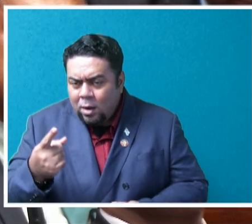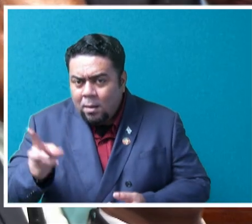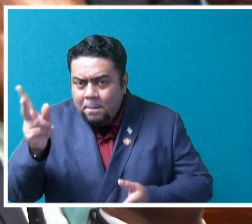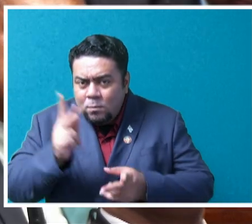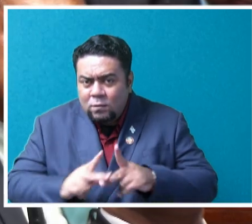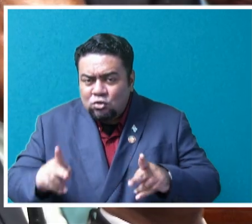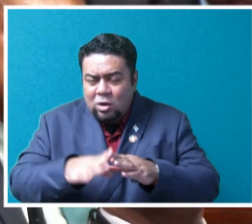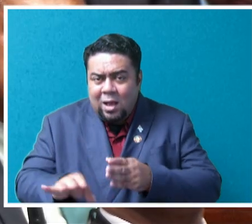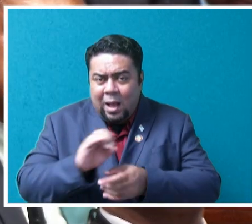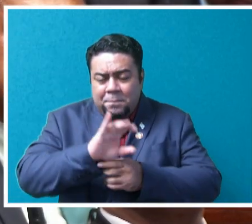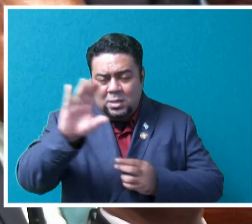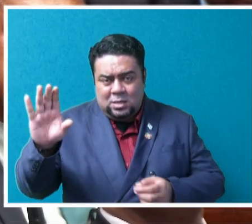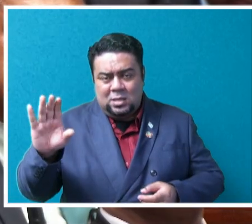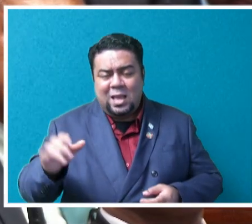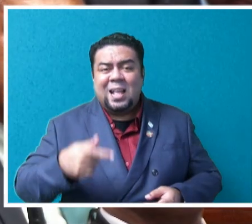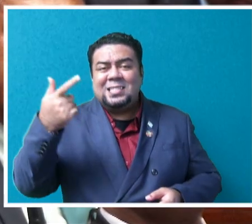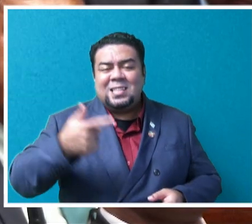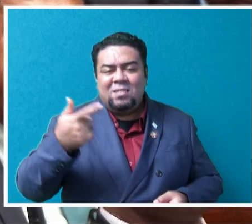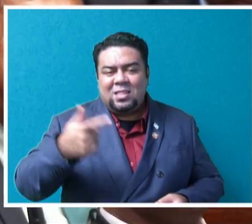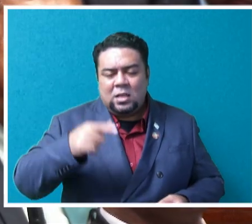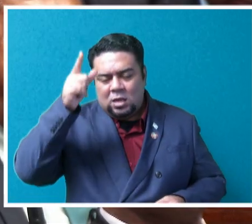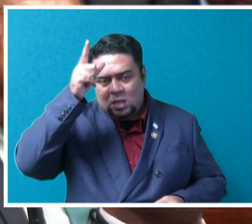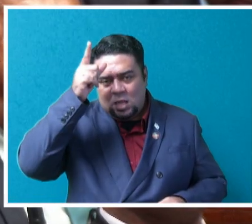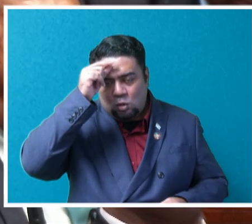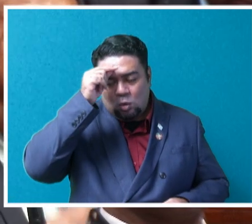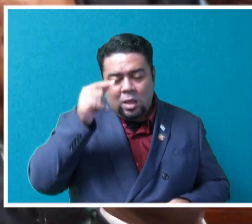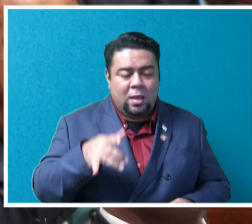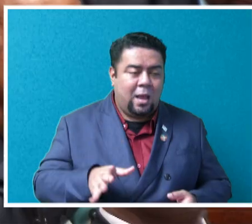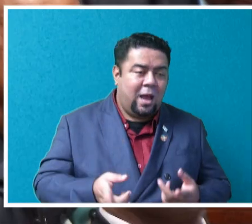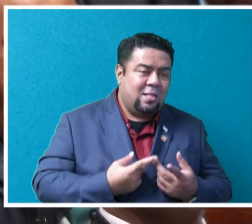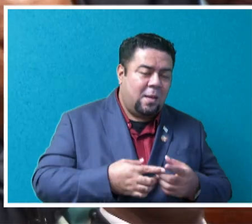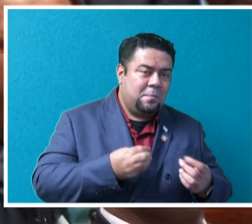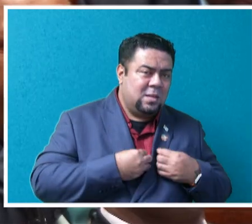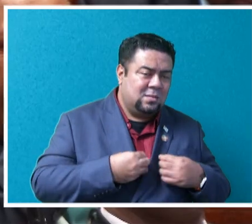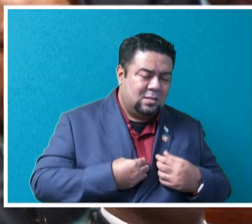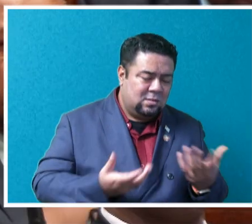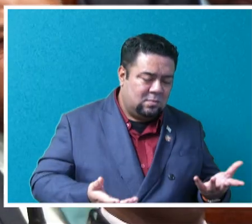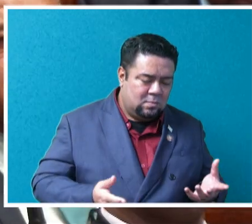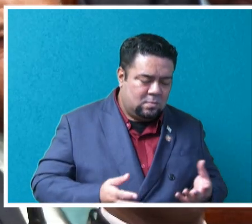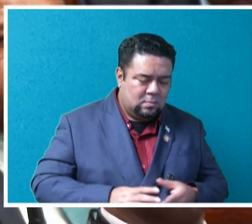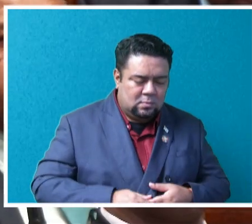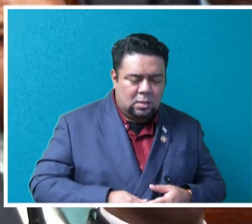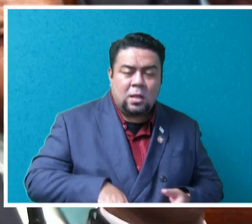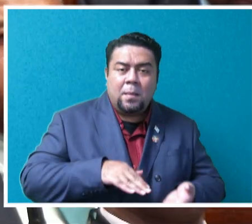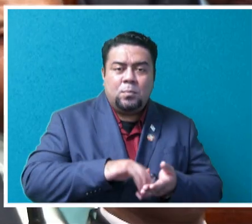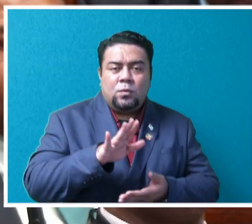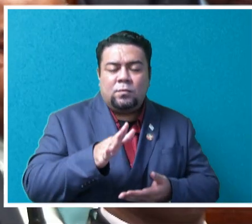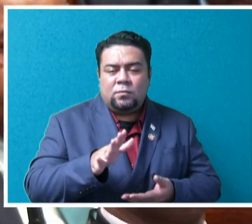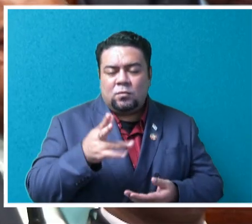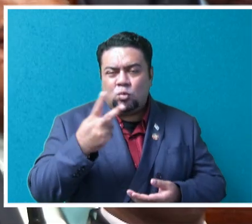company and 17 iTaukei business companies with a total approved principal lending